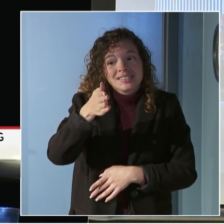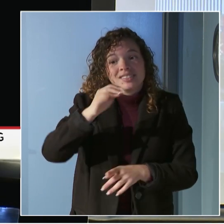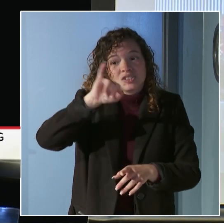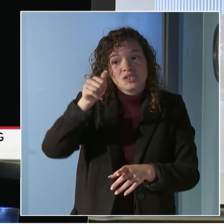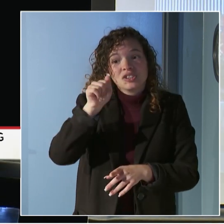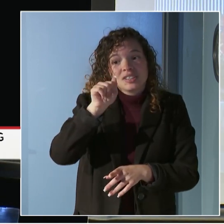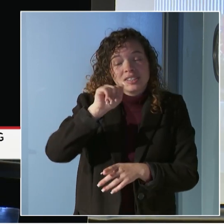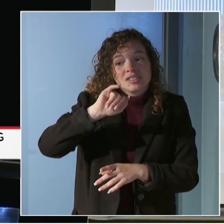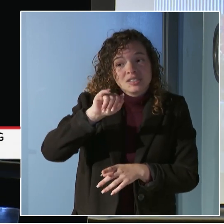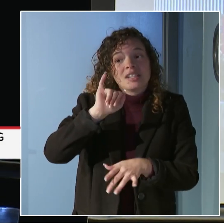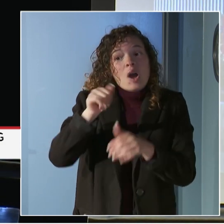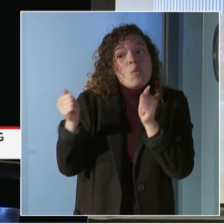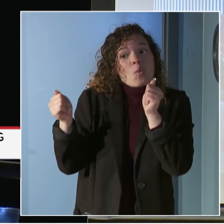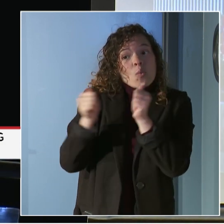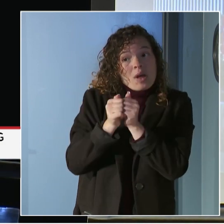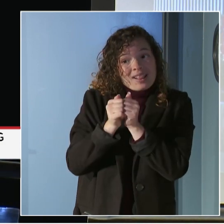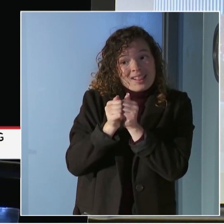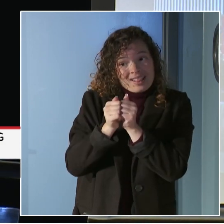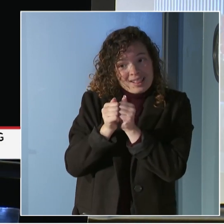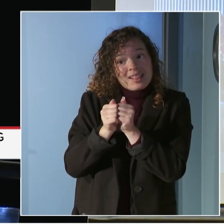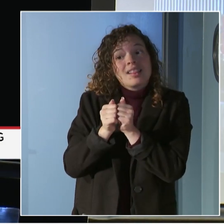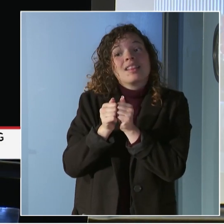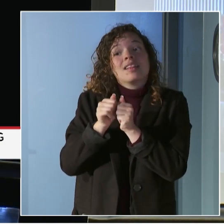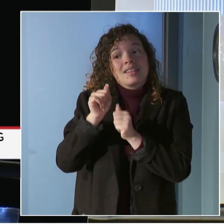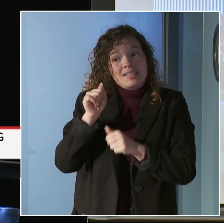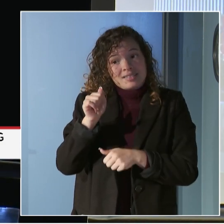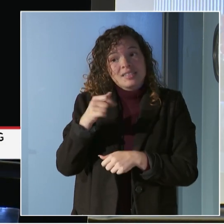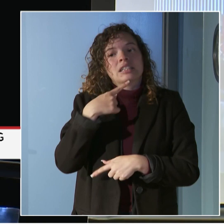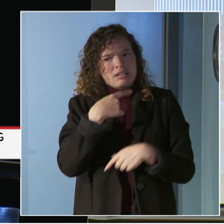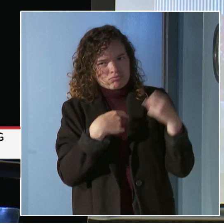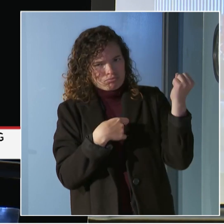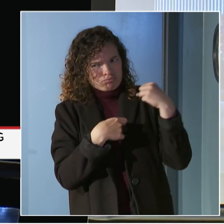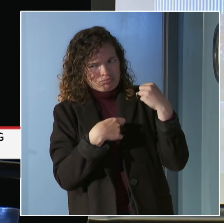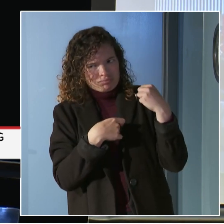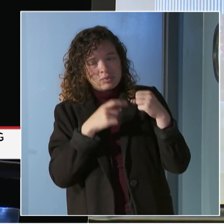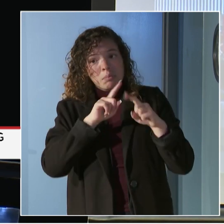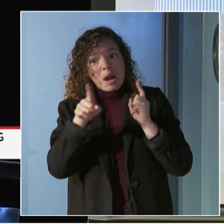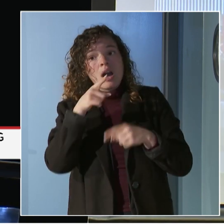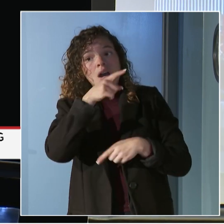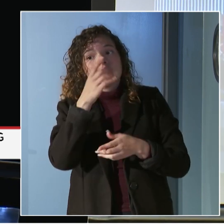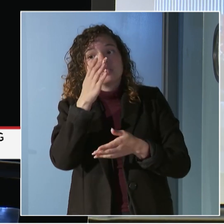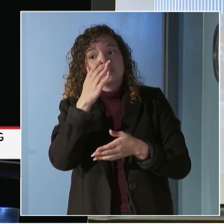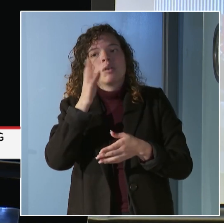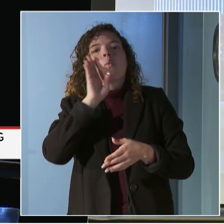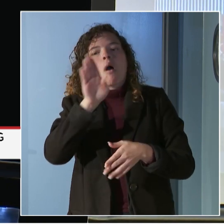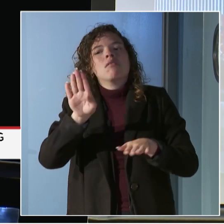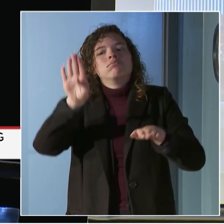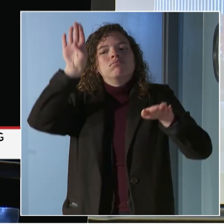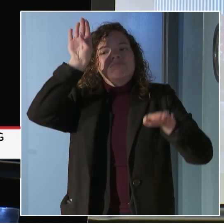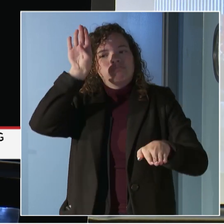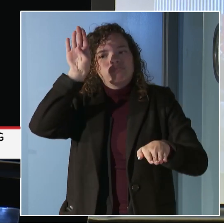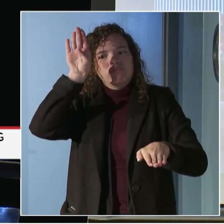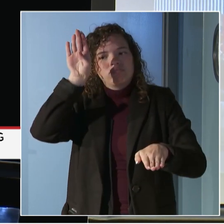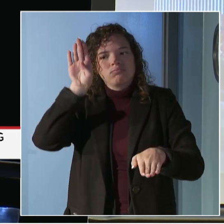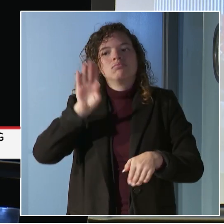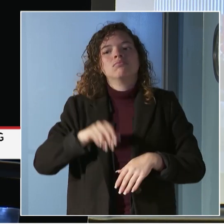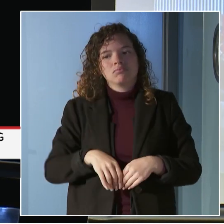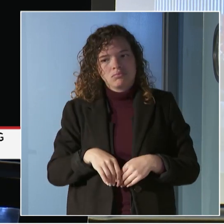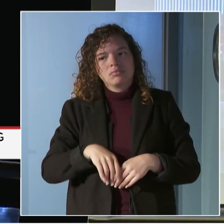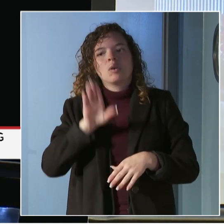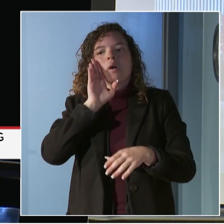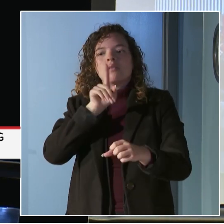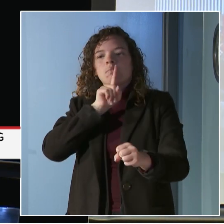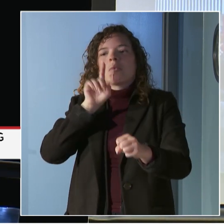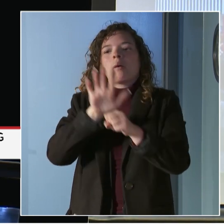with Brianne and others, we're going to raise our hand and we're going to recommit to the big